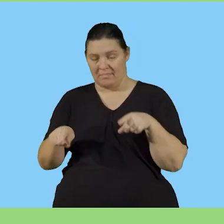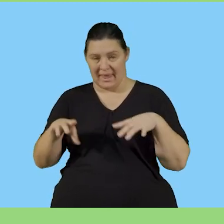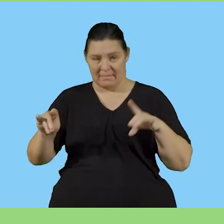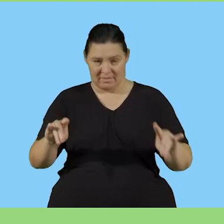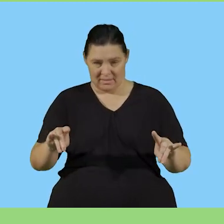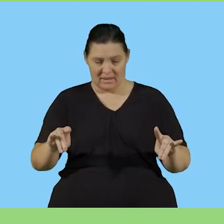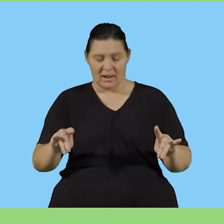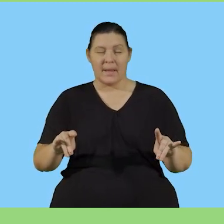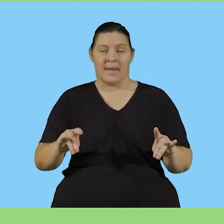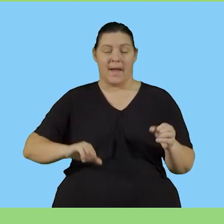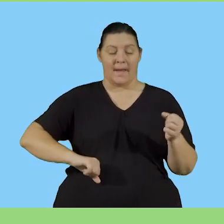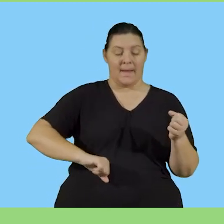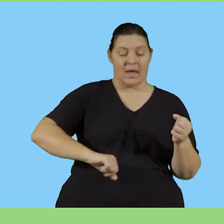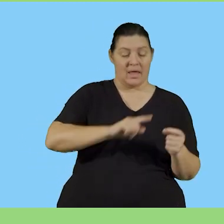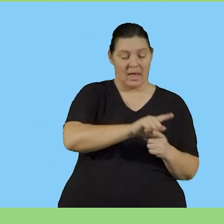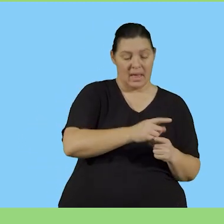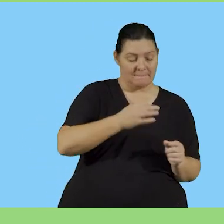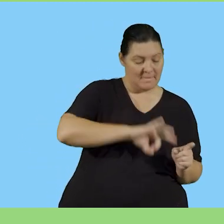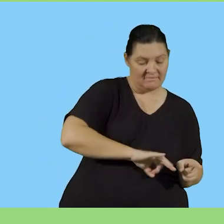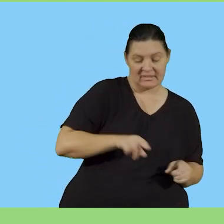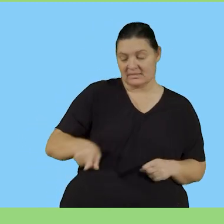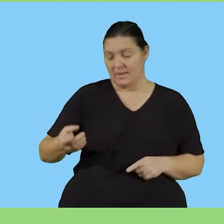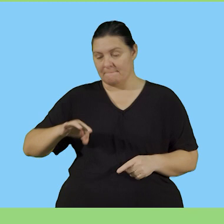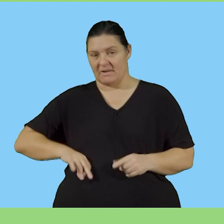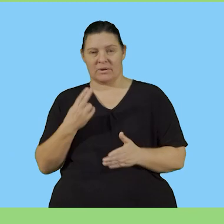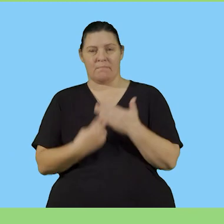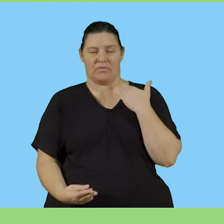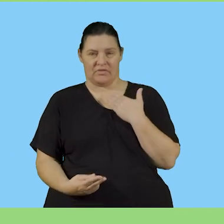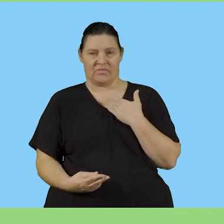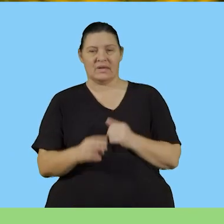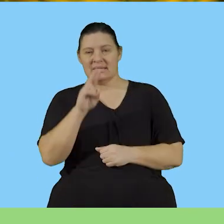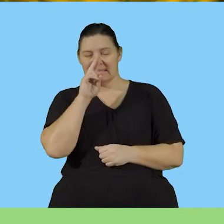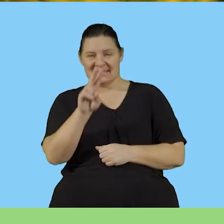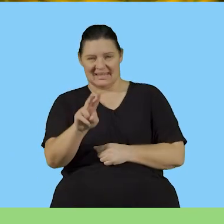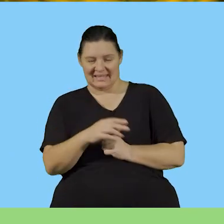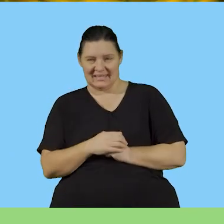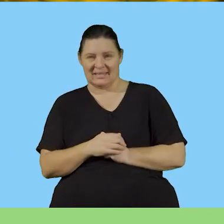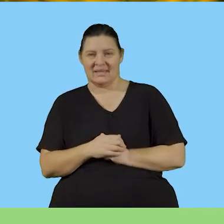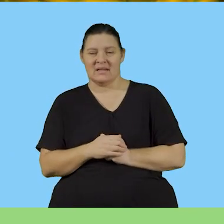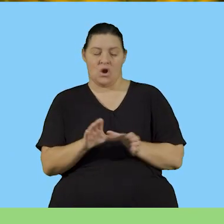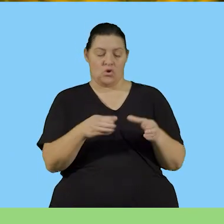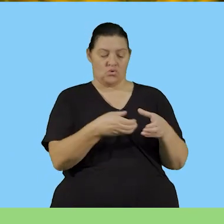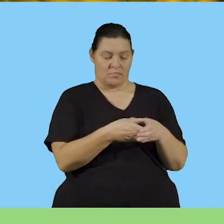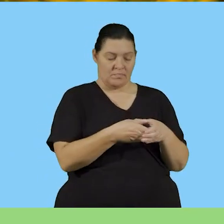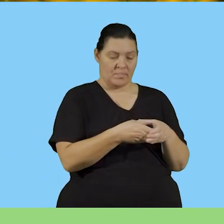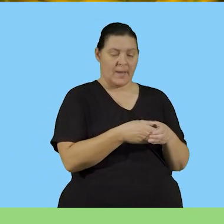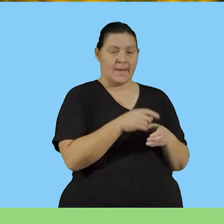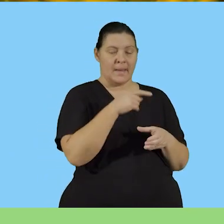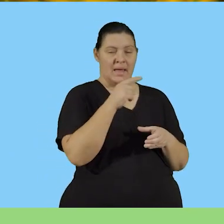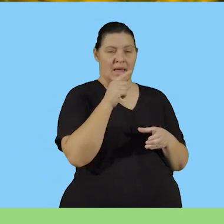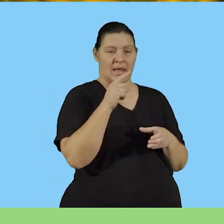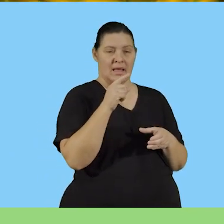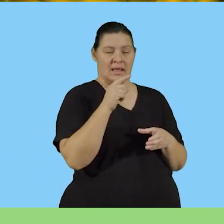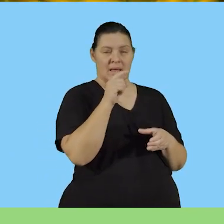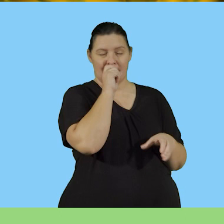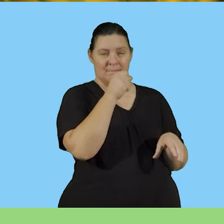two species, when they both benefit from the interaction. So what do we mean by that? As you can see in this picture, we